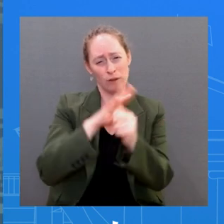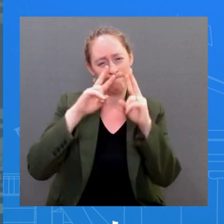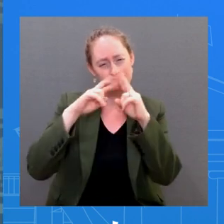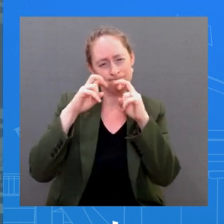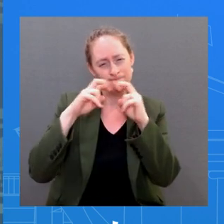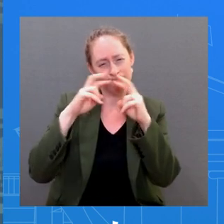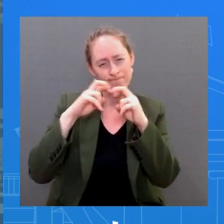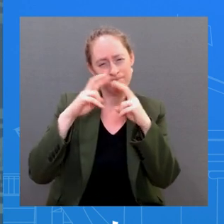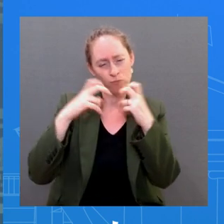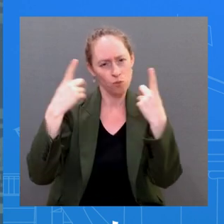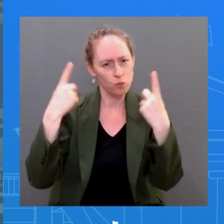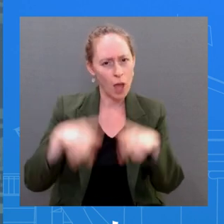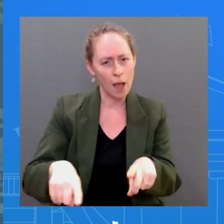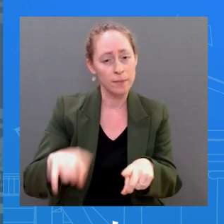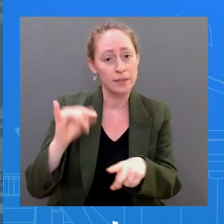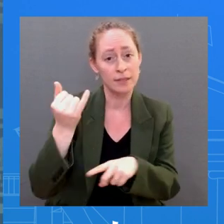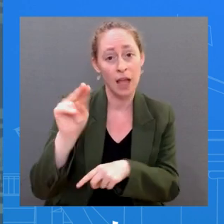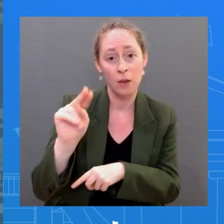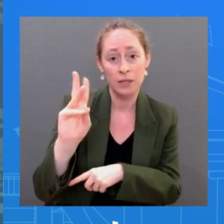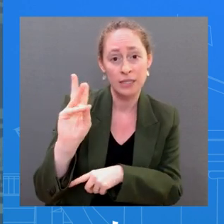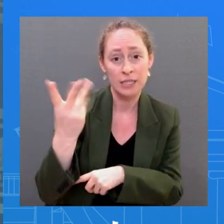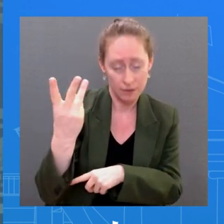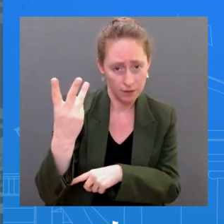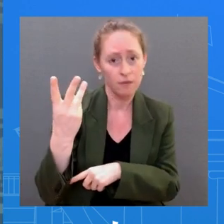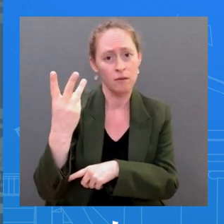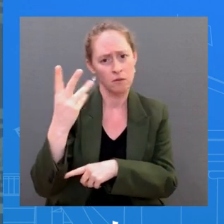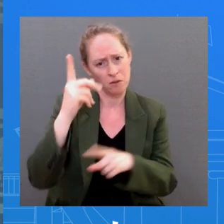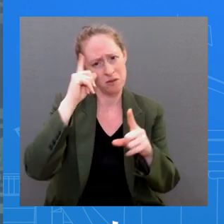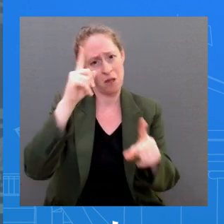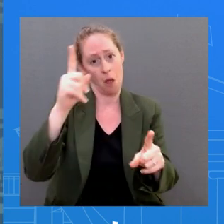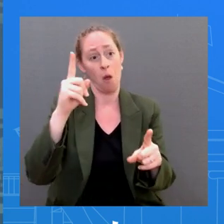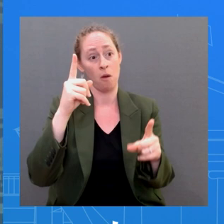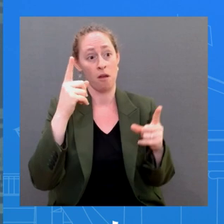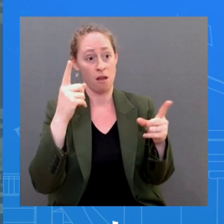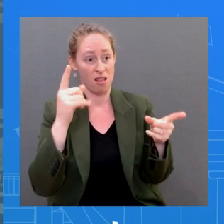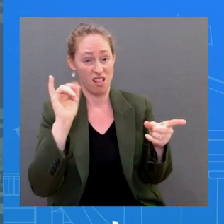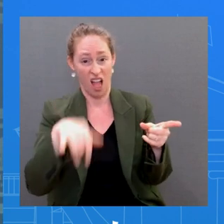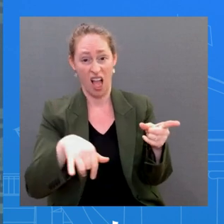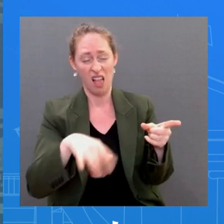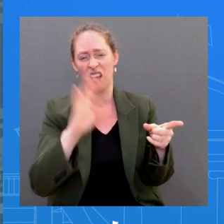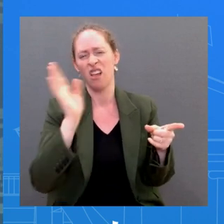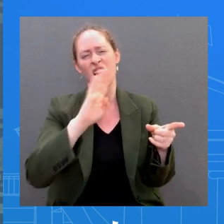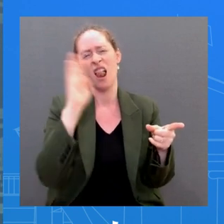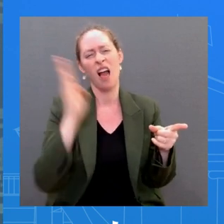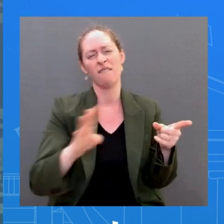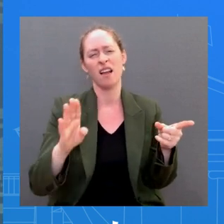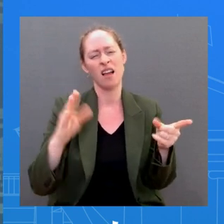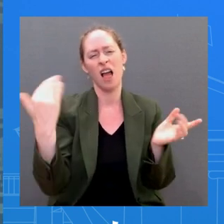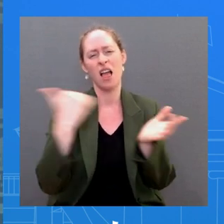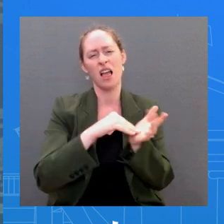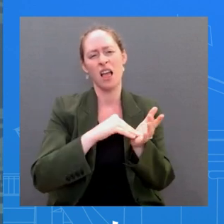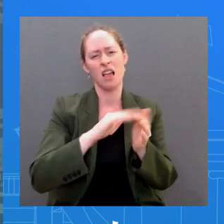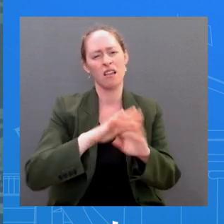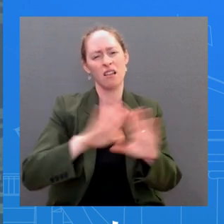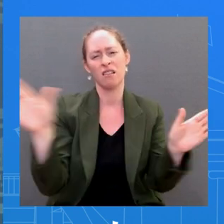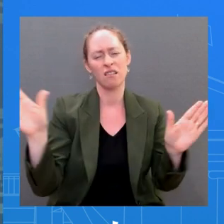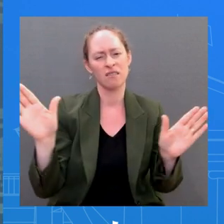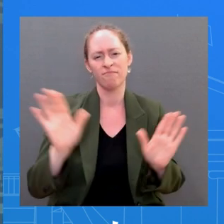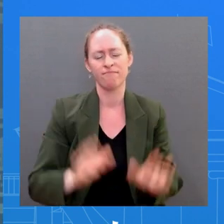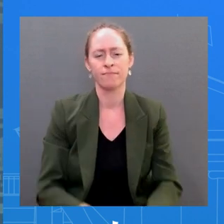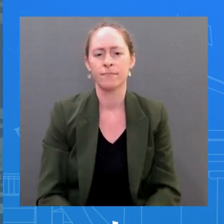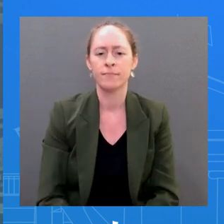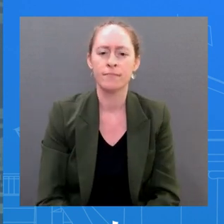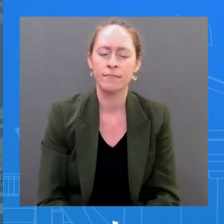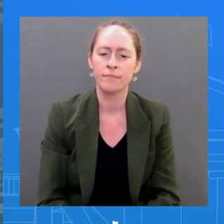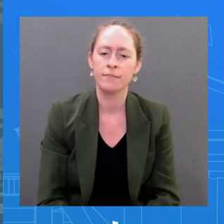ensure something like what we saw that day can never happen again, and the work of this committee is crucial to that effort, and we will